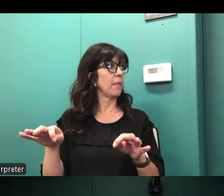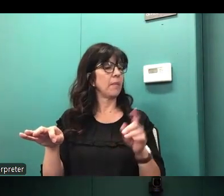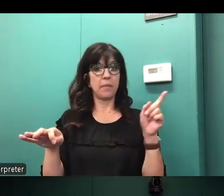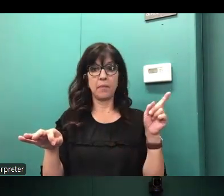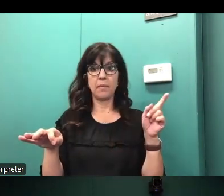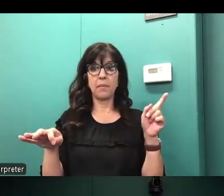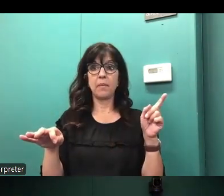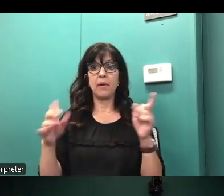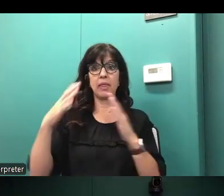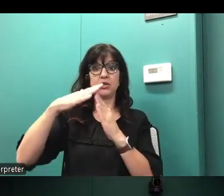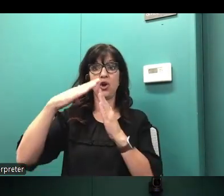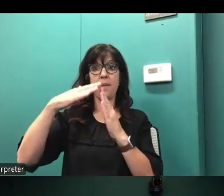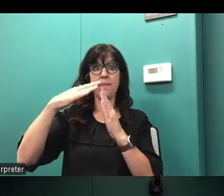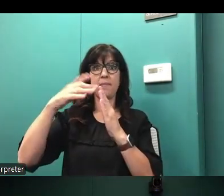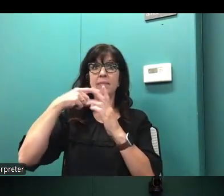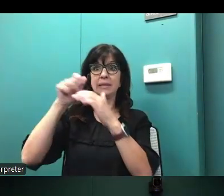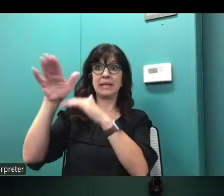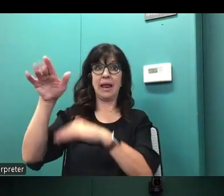So that little button that's up at the top that says send.